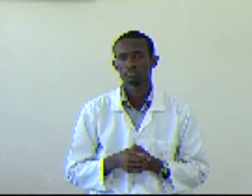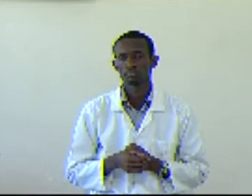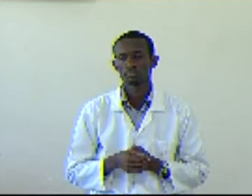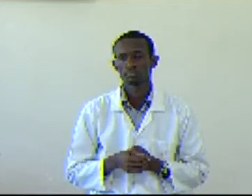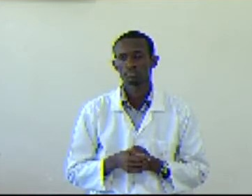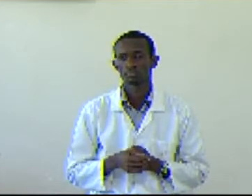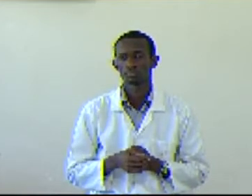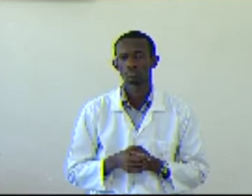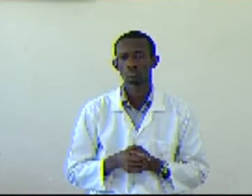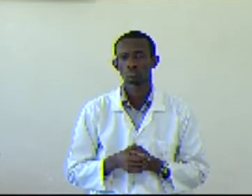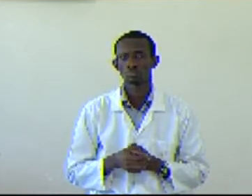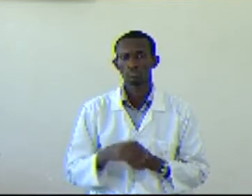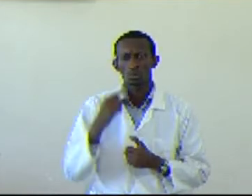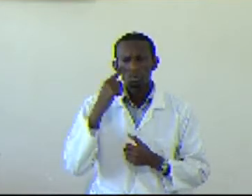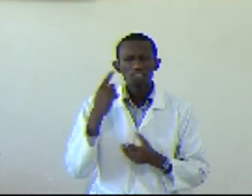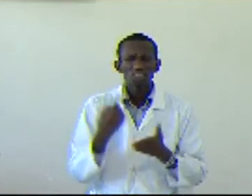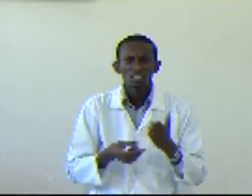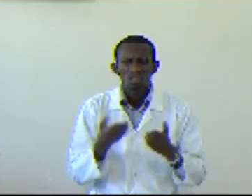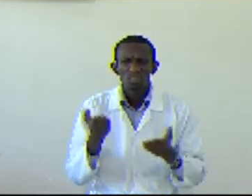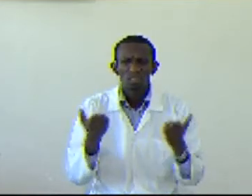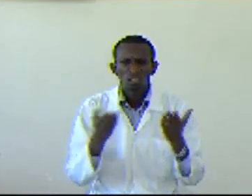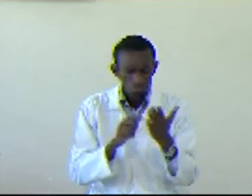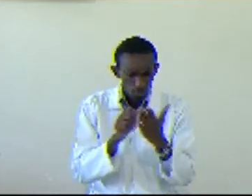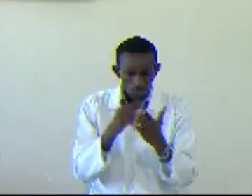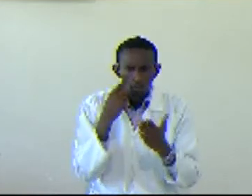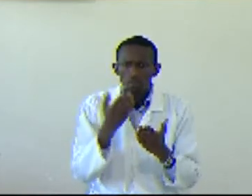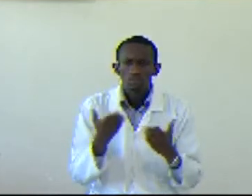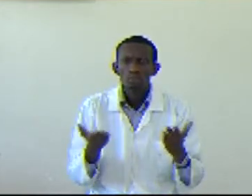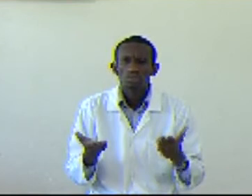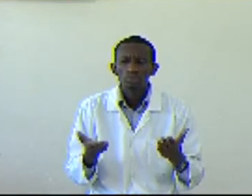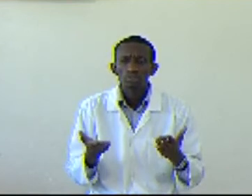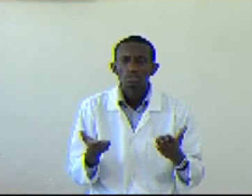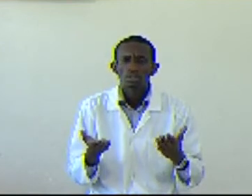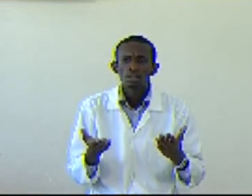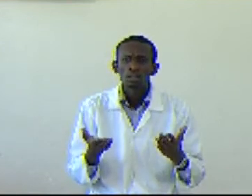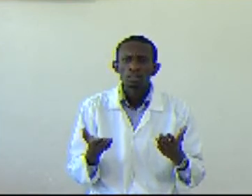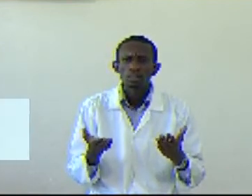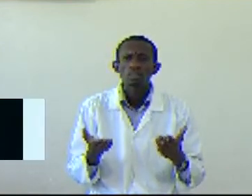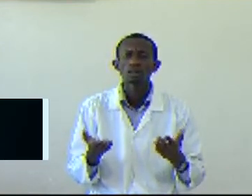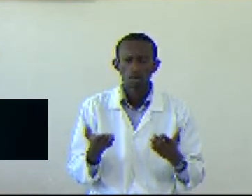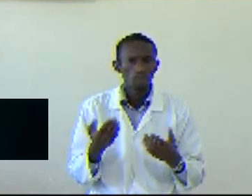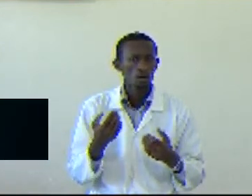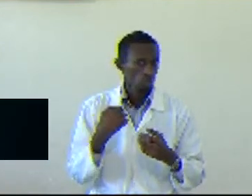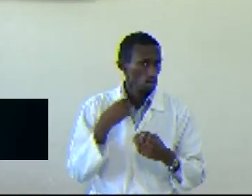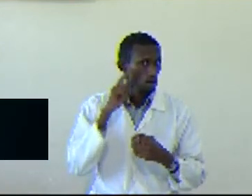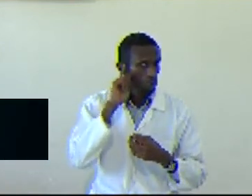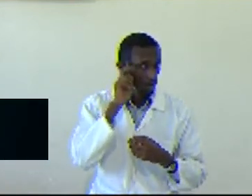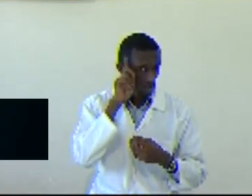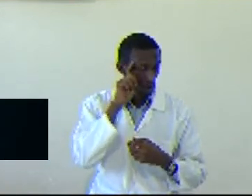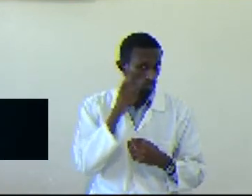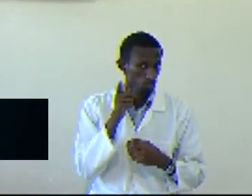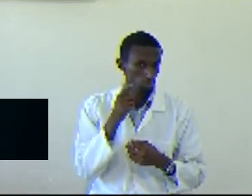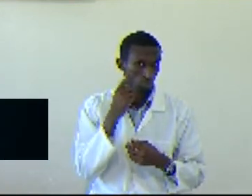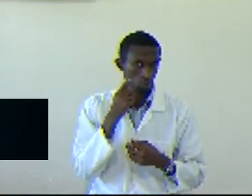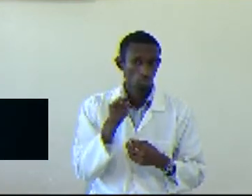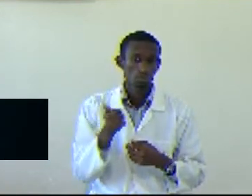9.5. Then we find, what did you find? What did you find there? So I hope that you've determined that is going to be